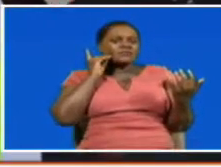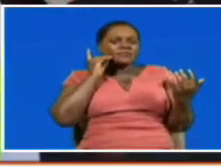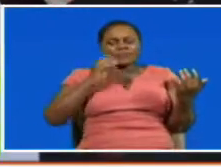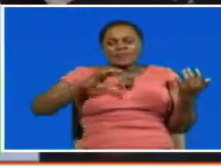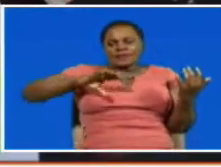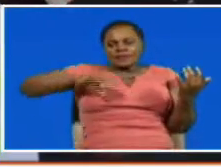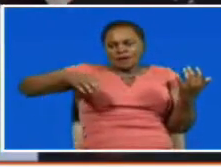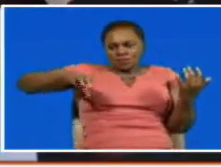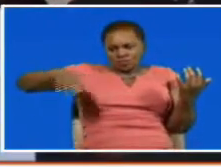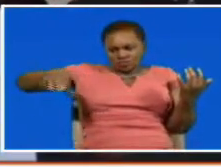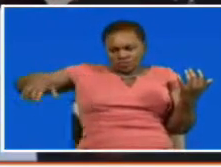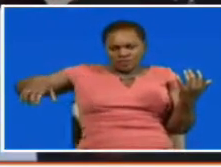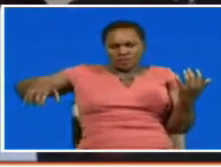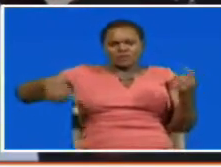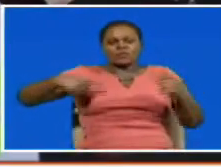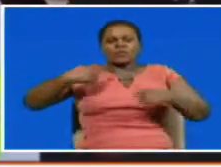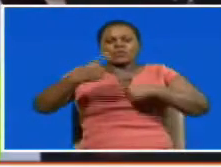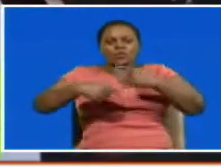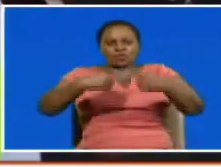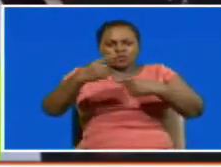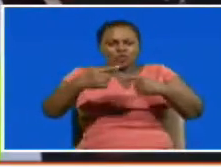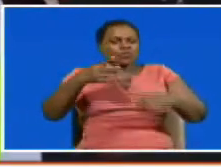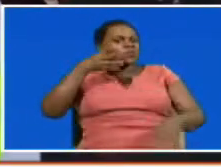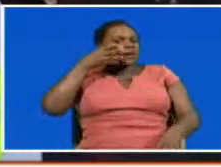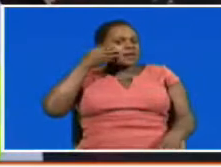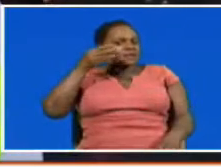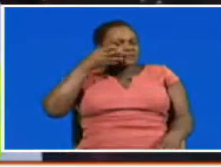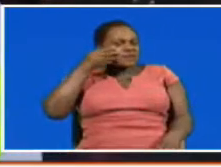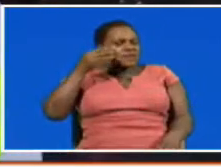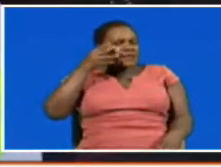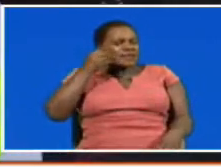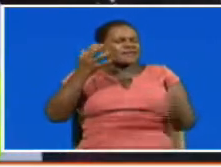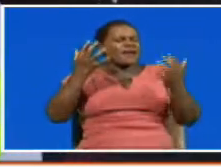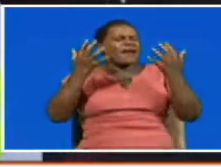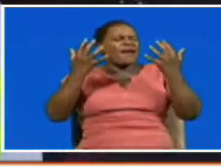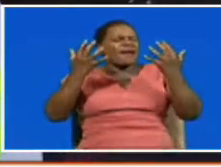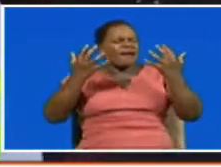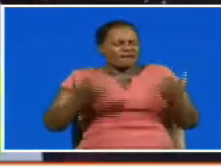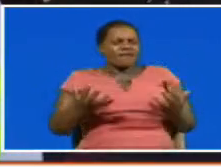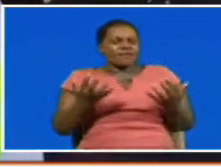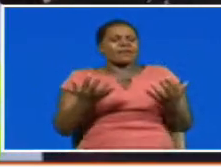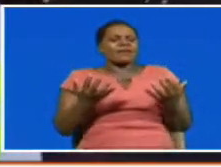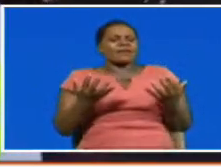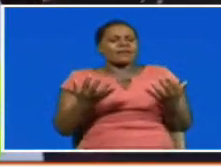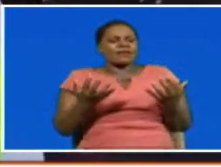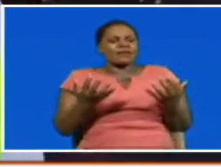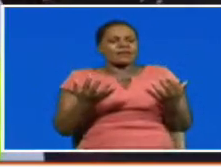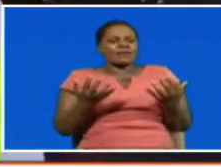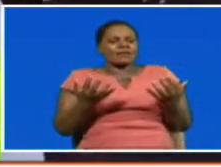The county continues to face severe